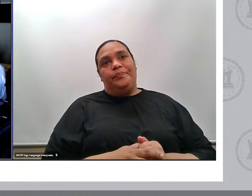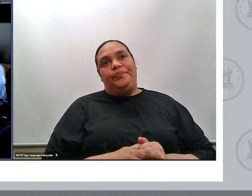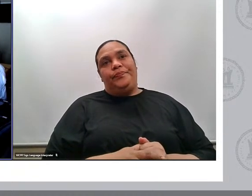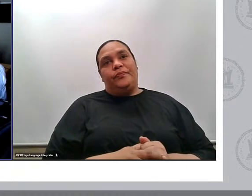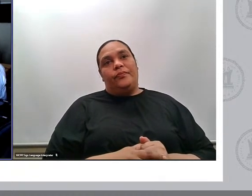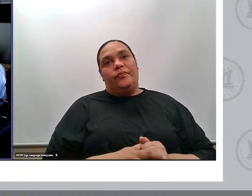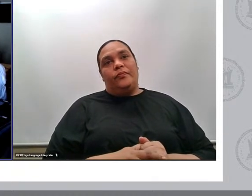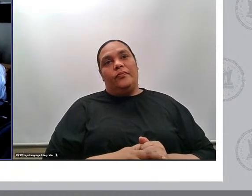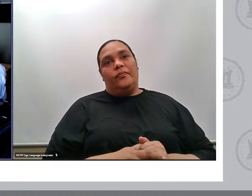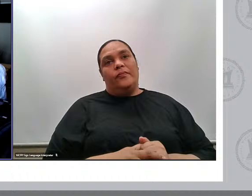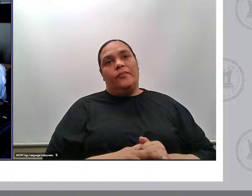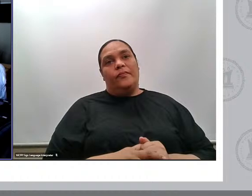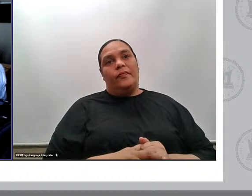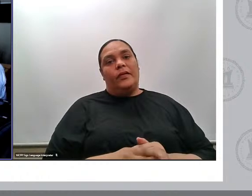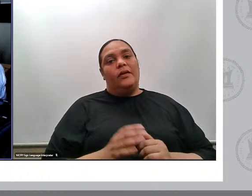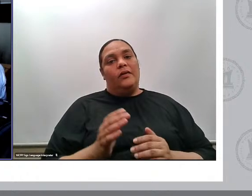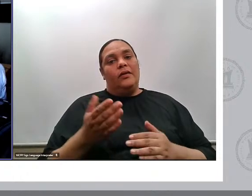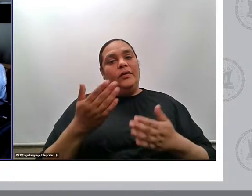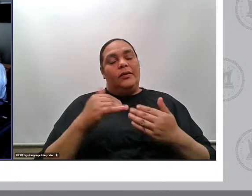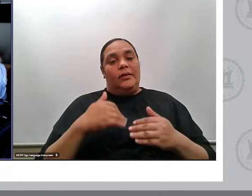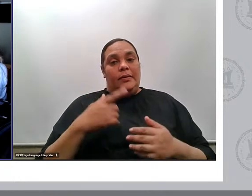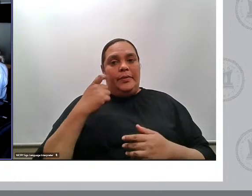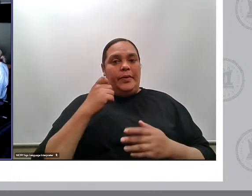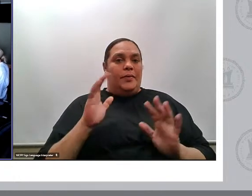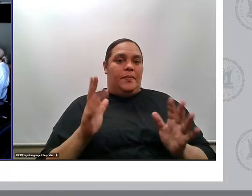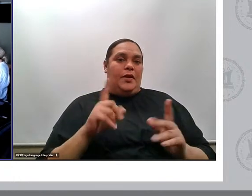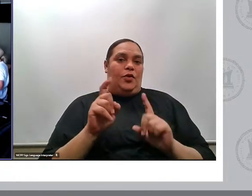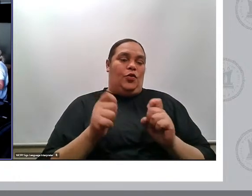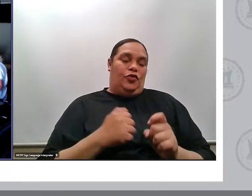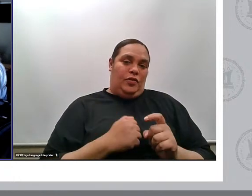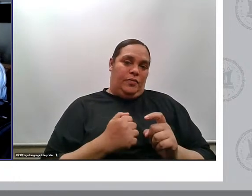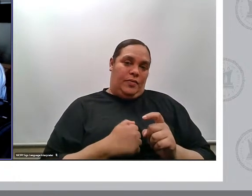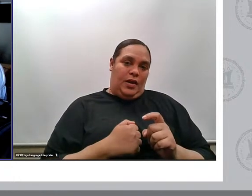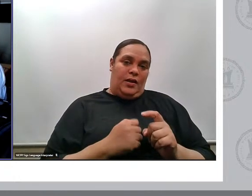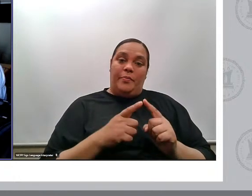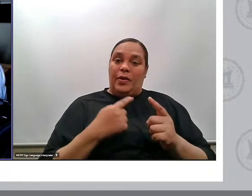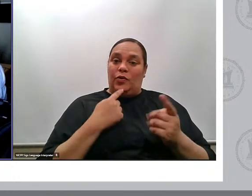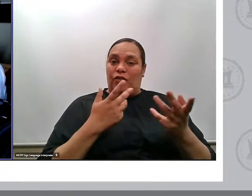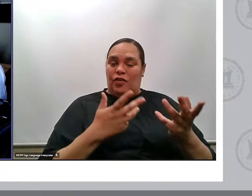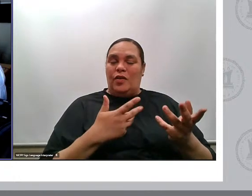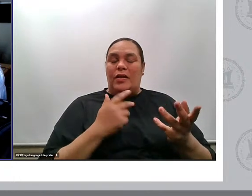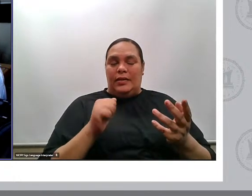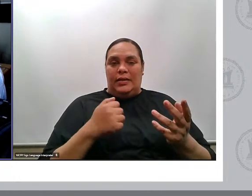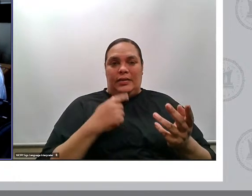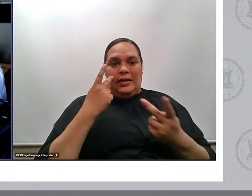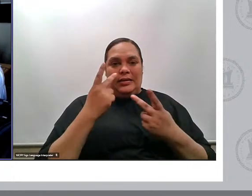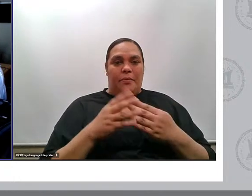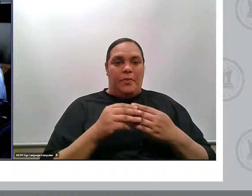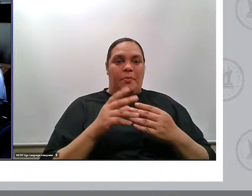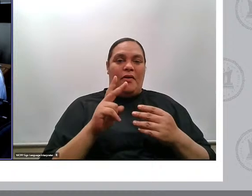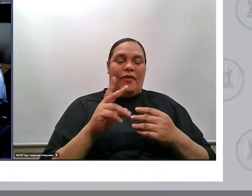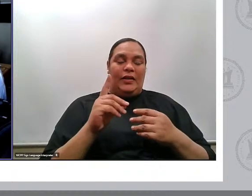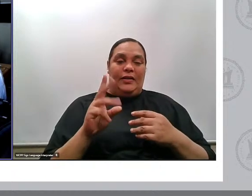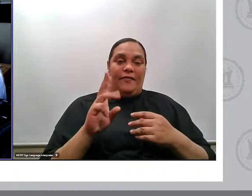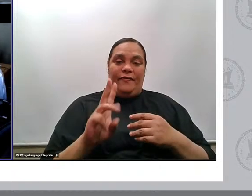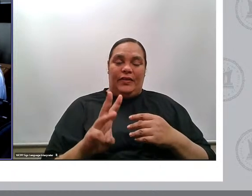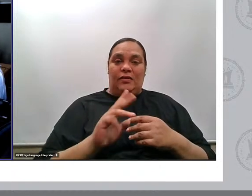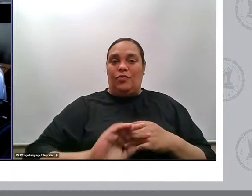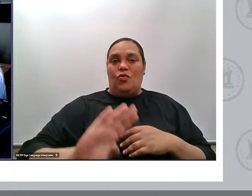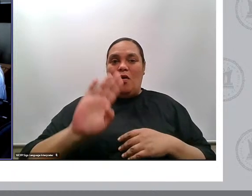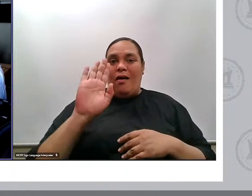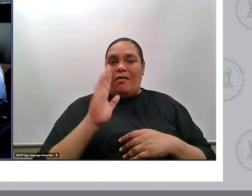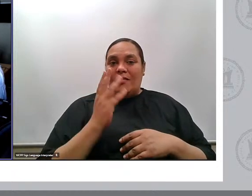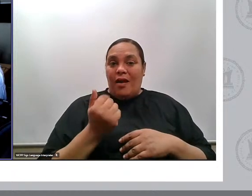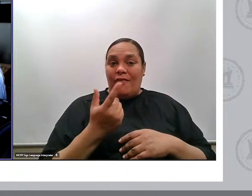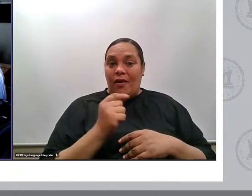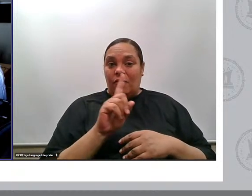I believe that is the end of my questions. Having said that, I do see Member van der Westhuizen's hand. Member van der Westhuizen,